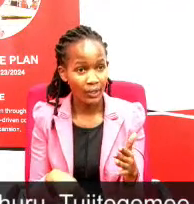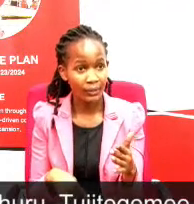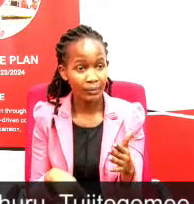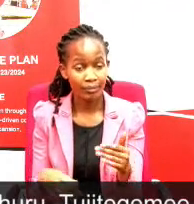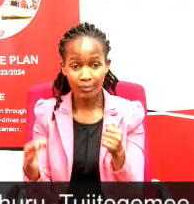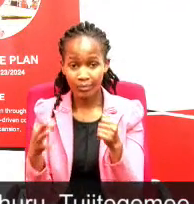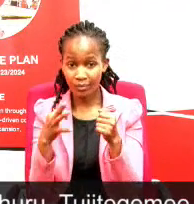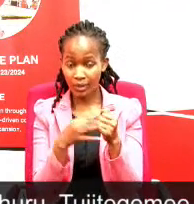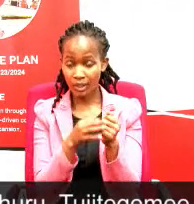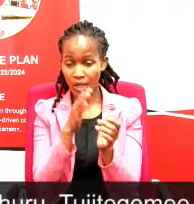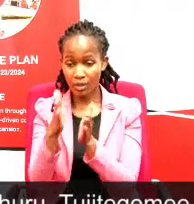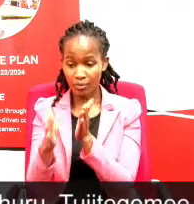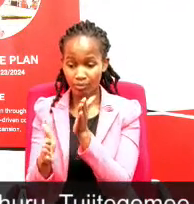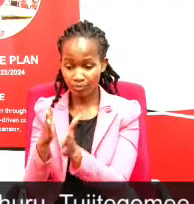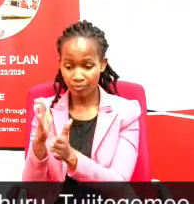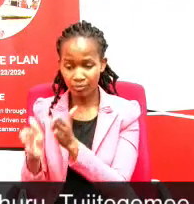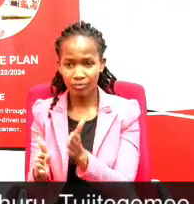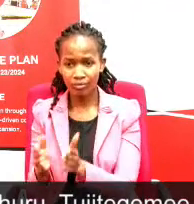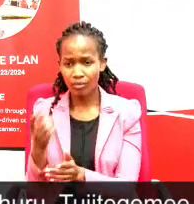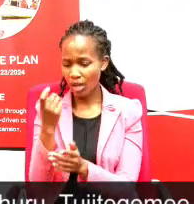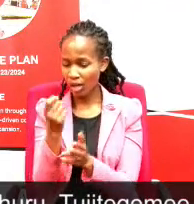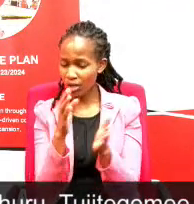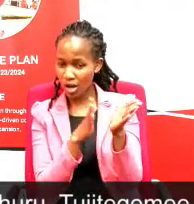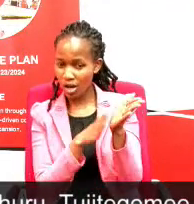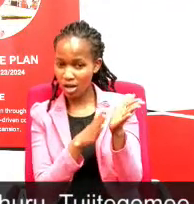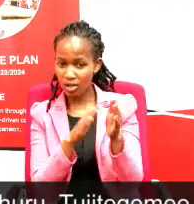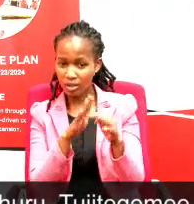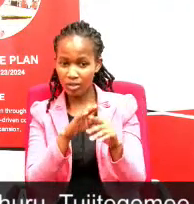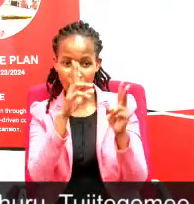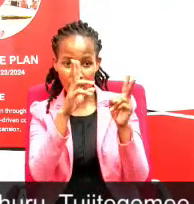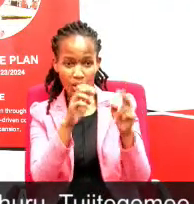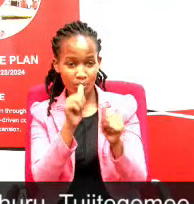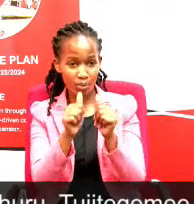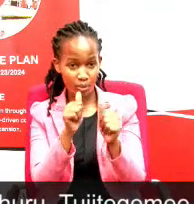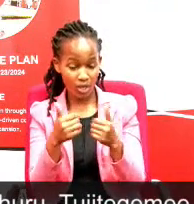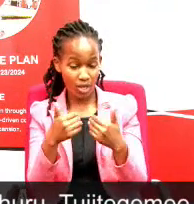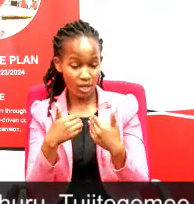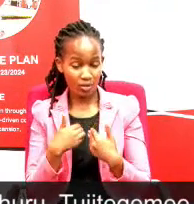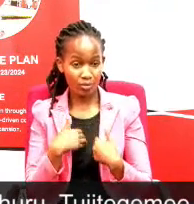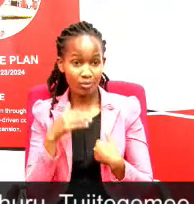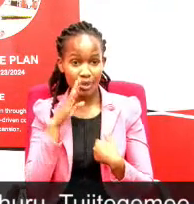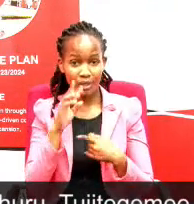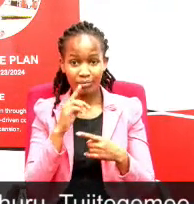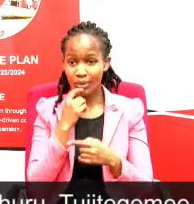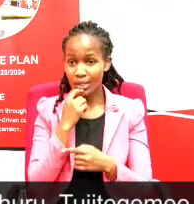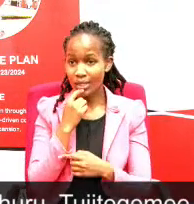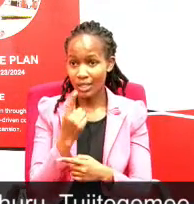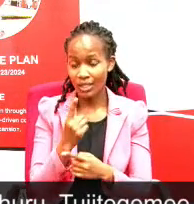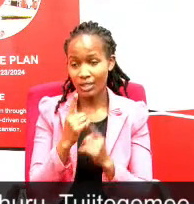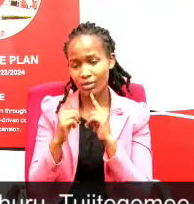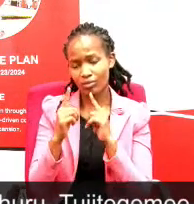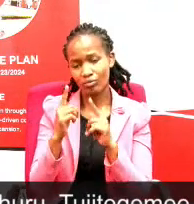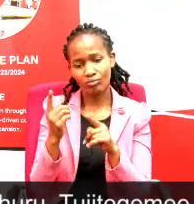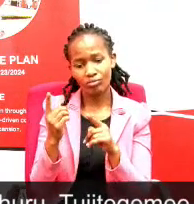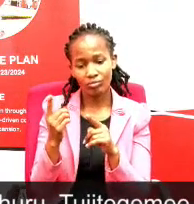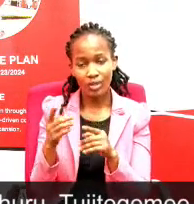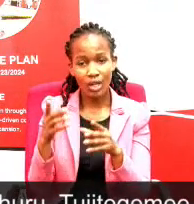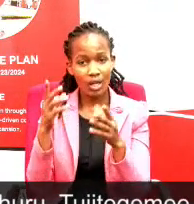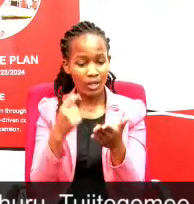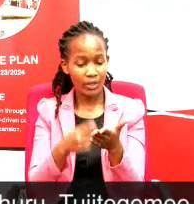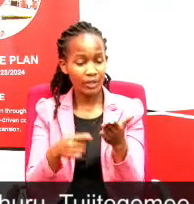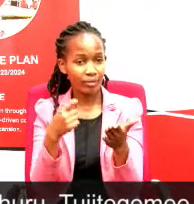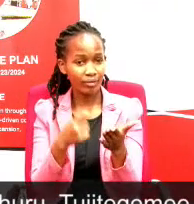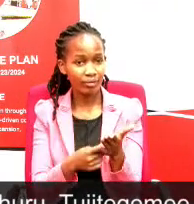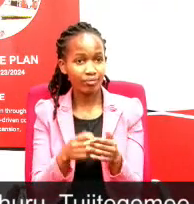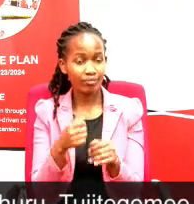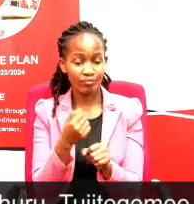8th strategic plan, just a few comments on the issues that have been highlighted and raised. On tax